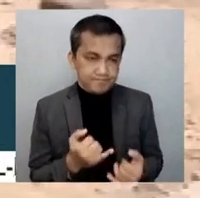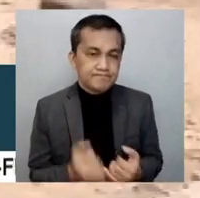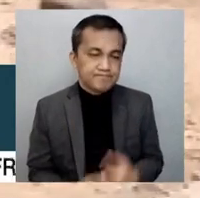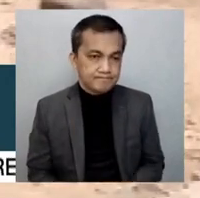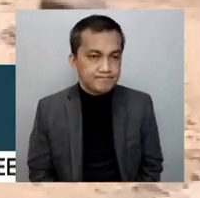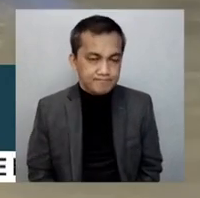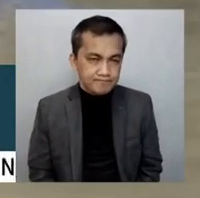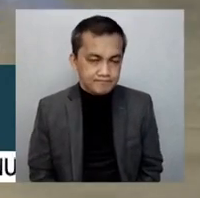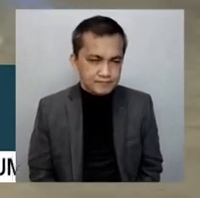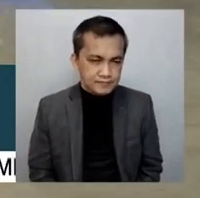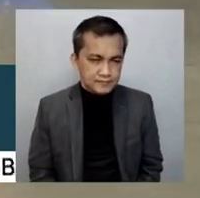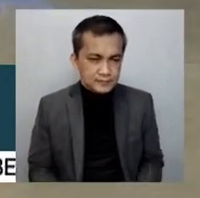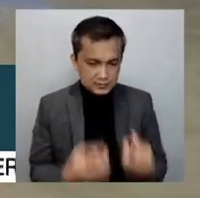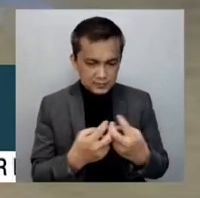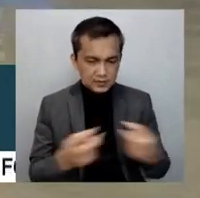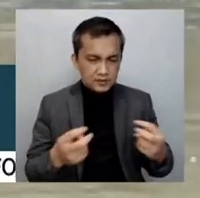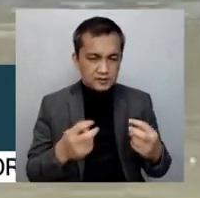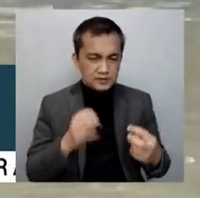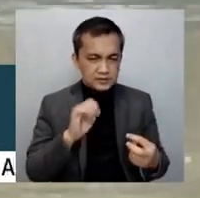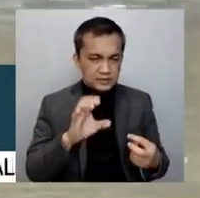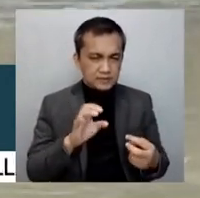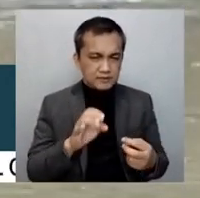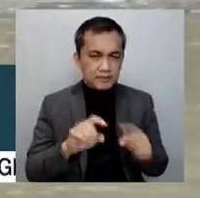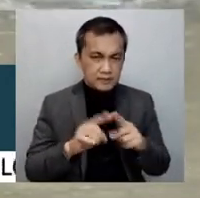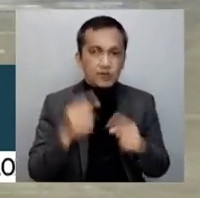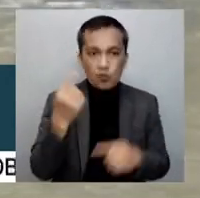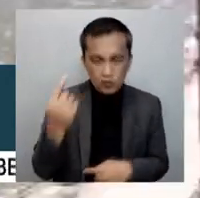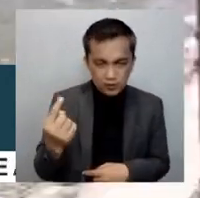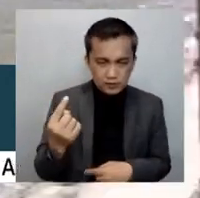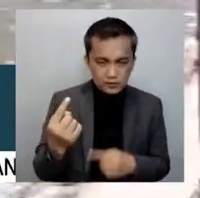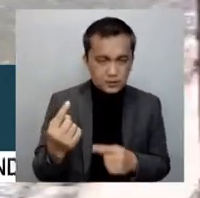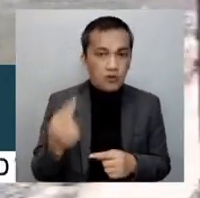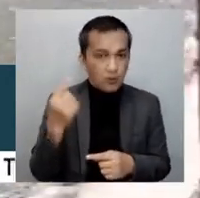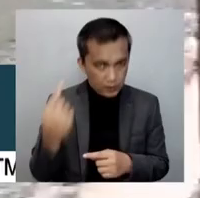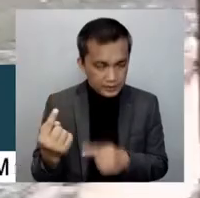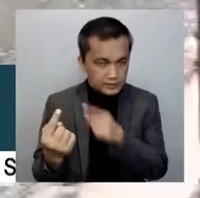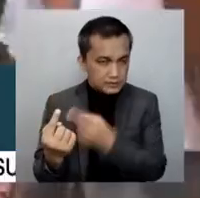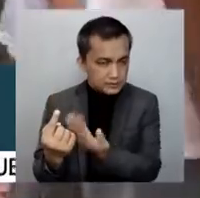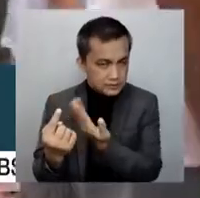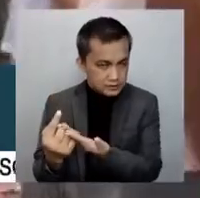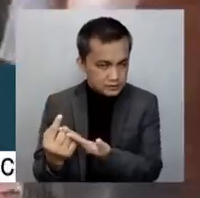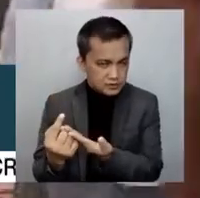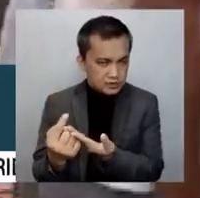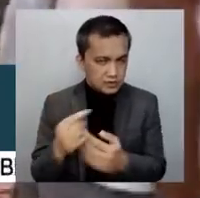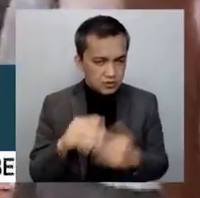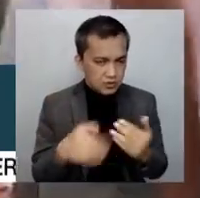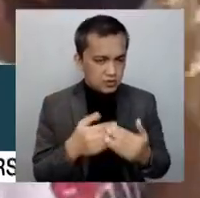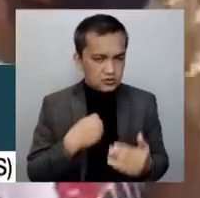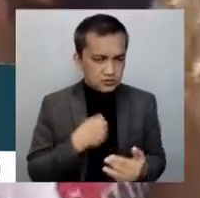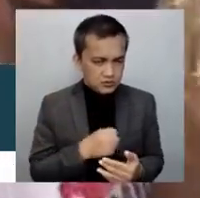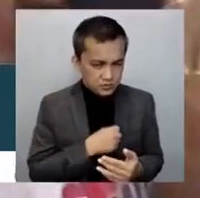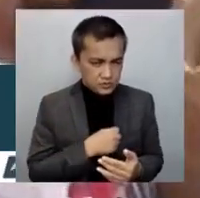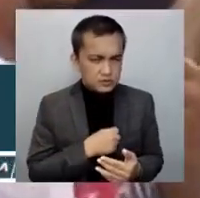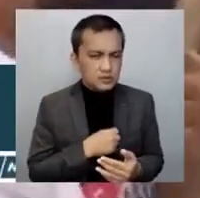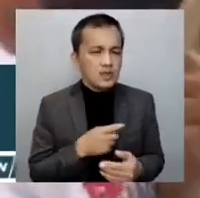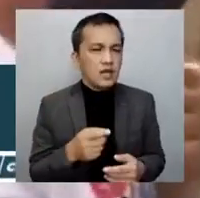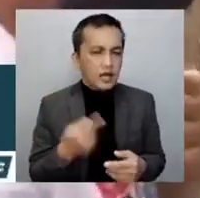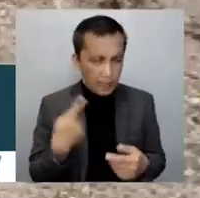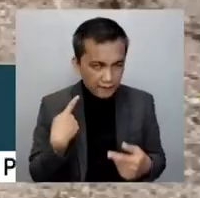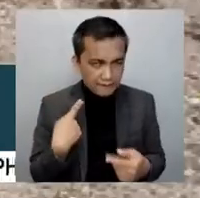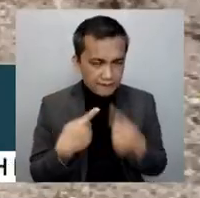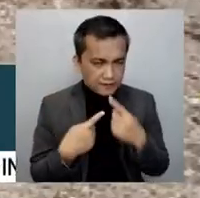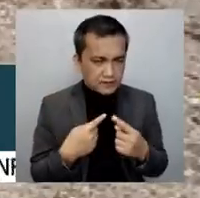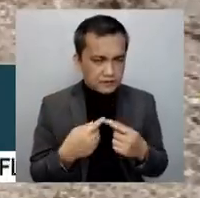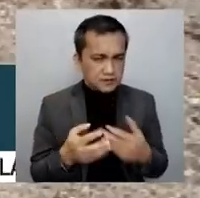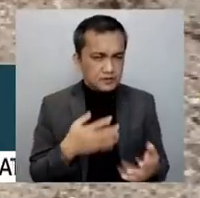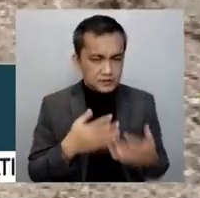all of the cabinet secretaries except for one, probably one, all the senators who came to Mindoro, even the